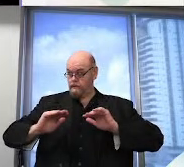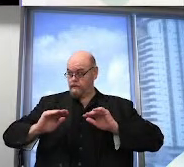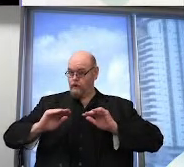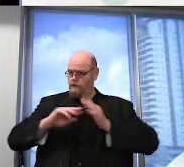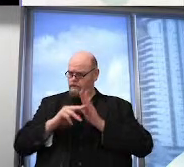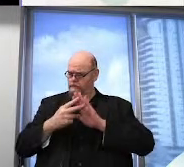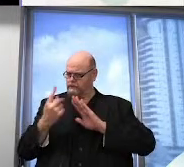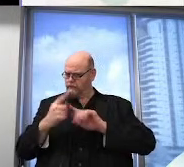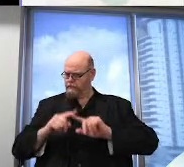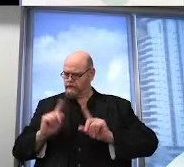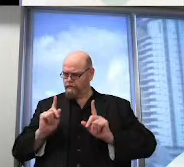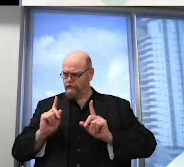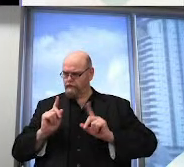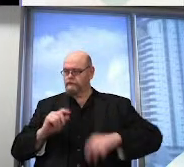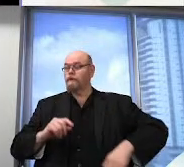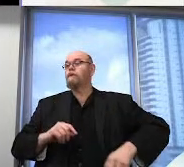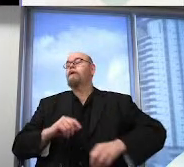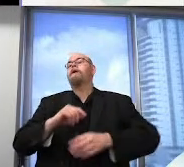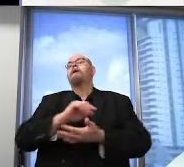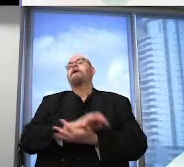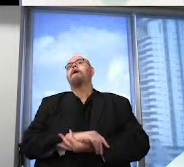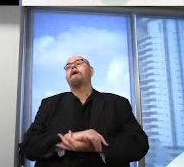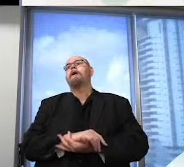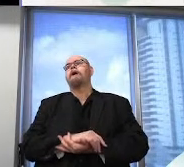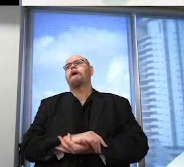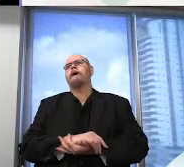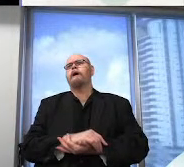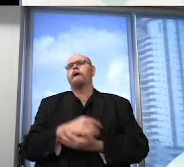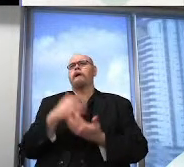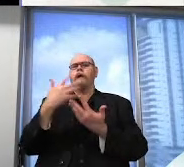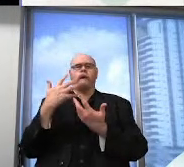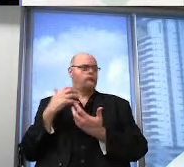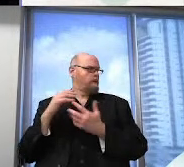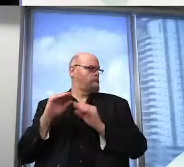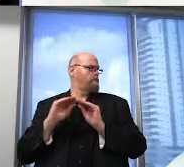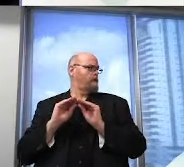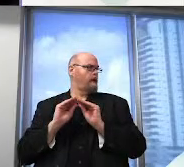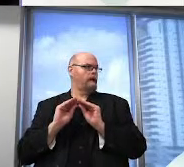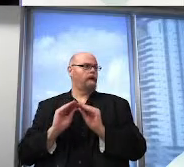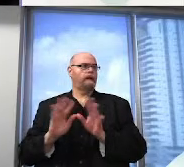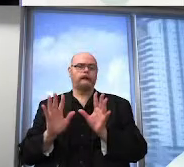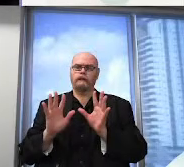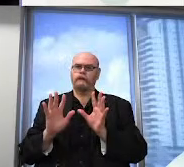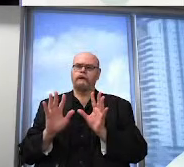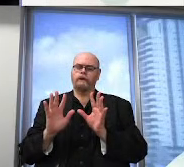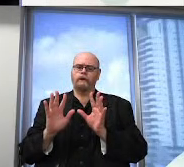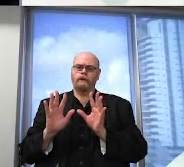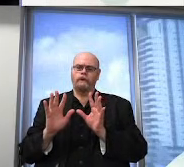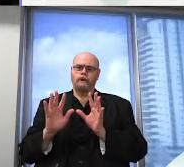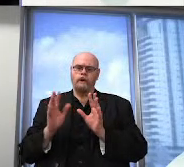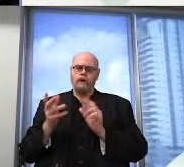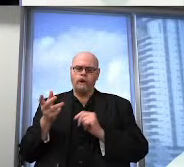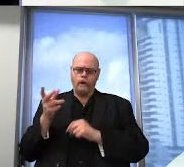Is that correct, or did you mean something else, sir? I just want to be real clear that we can, when we